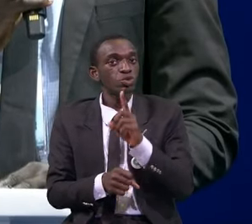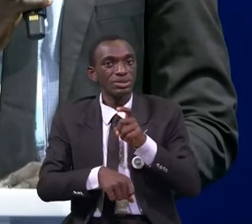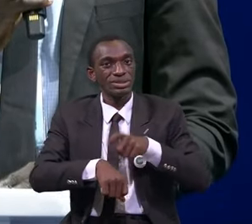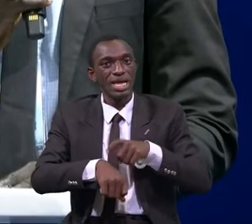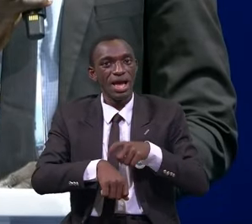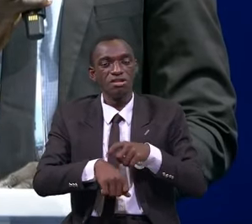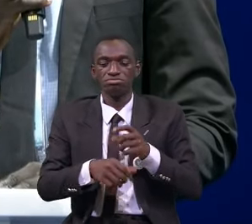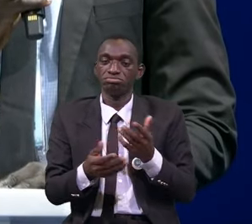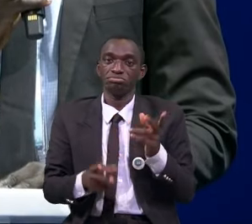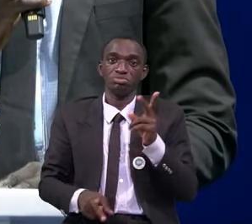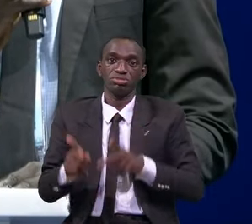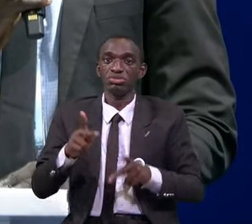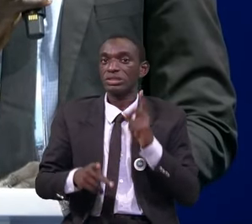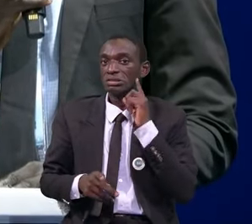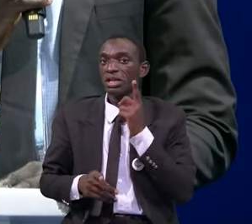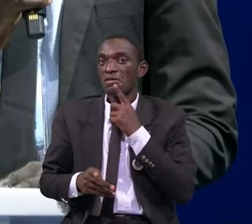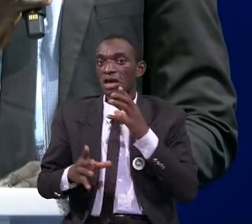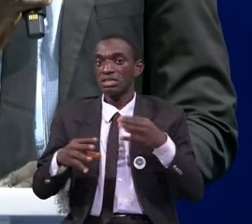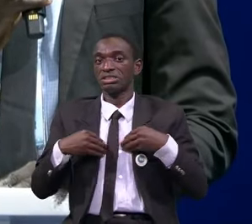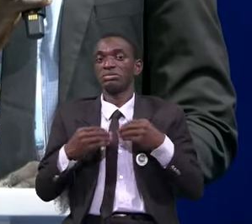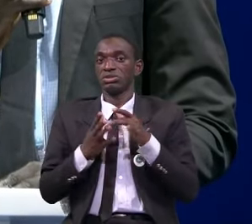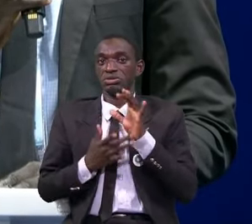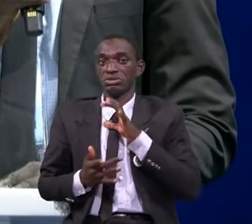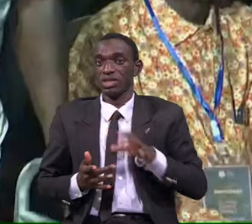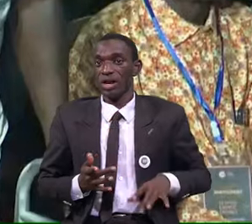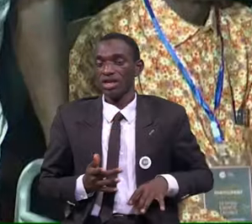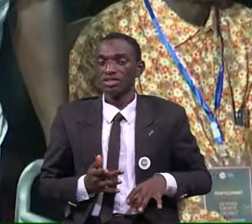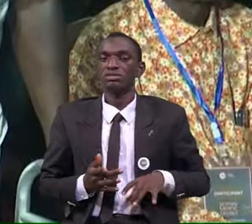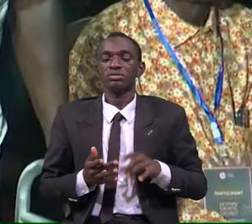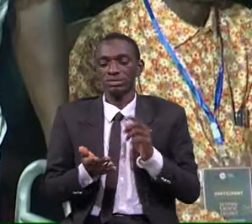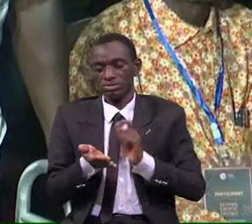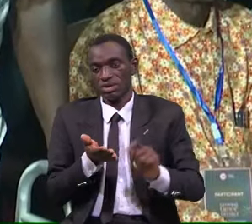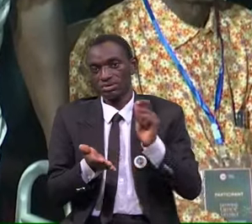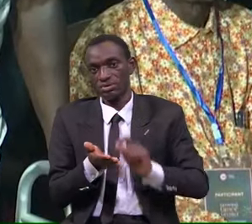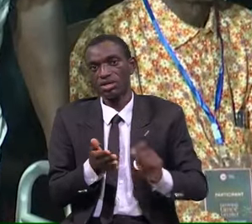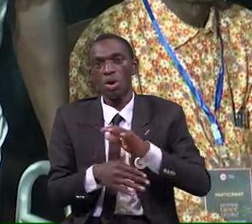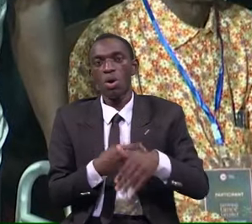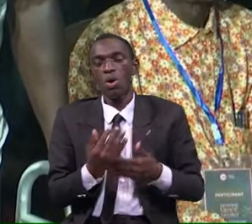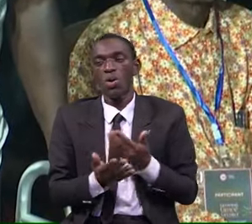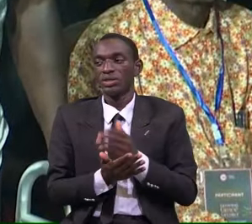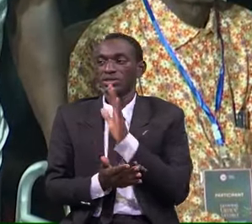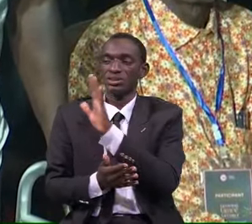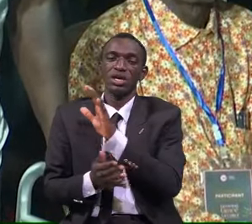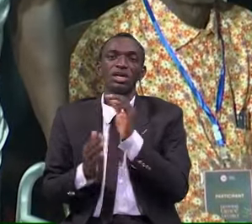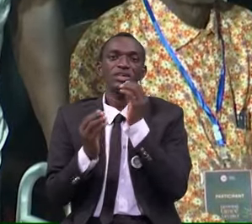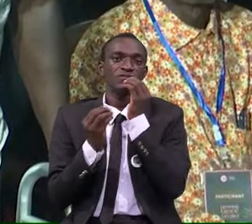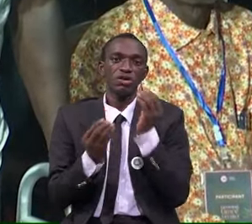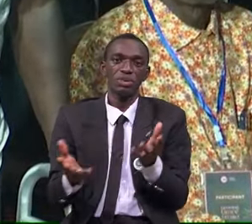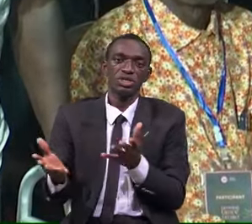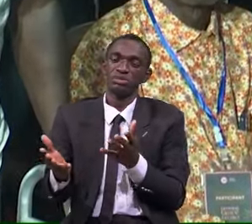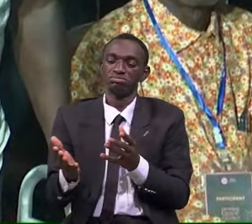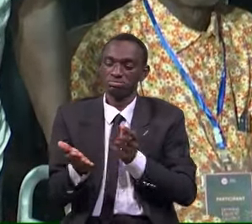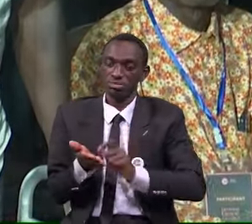the people that gave their lives to Christ and get all their details. Partout où ce programme est en train de se